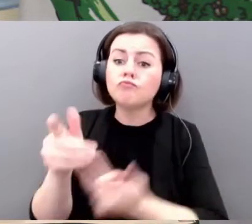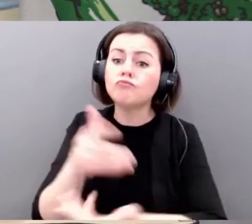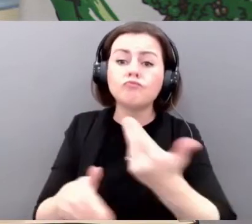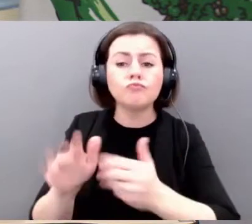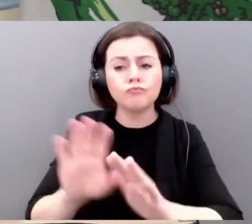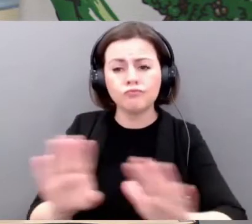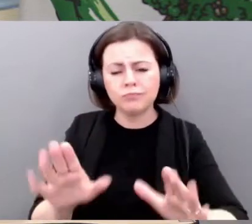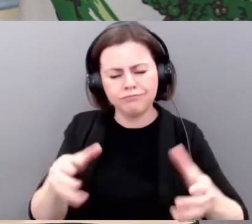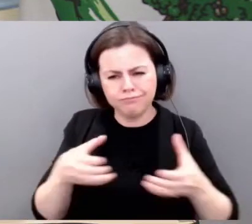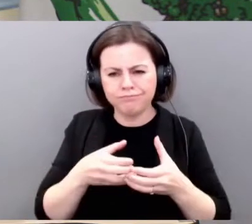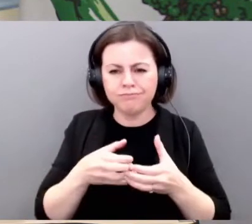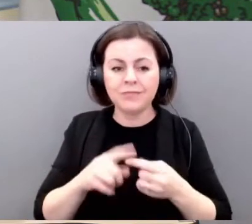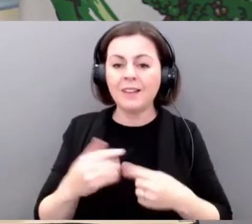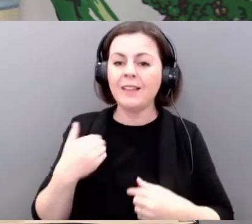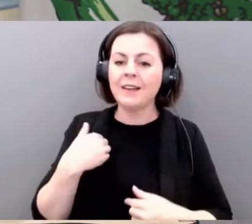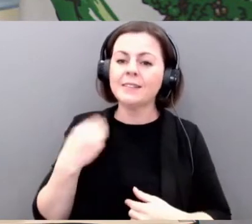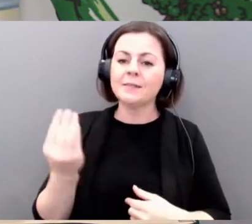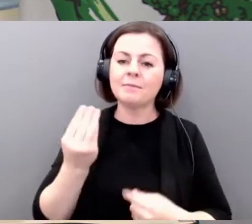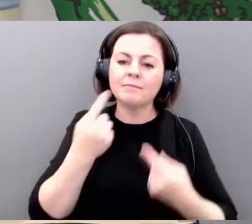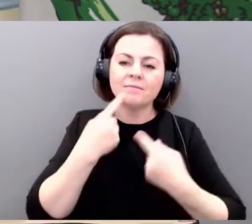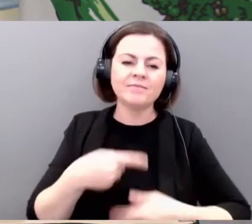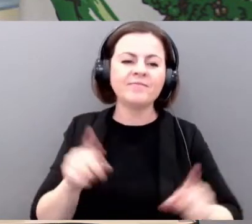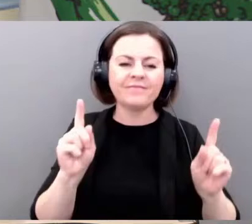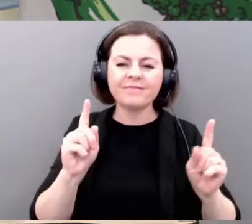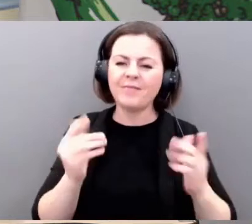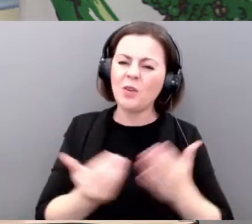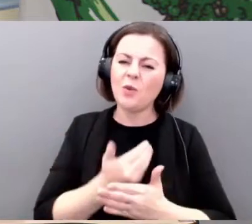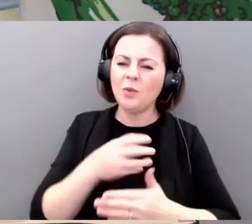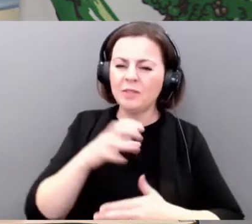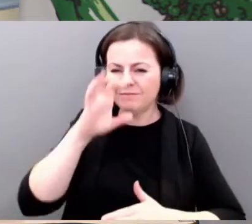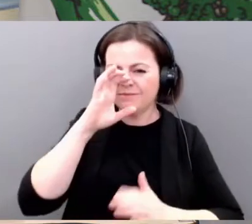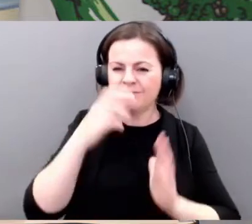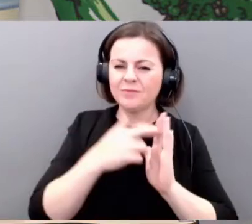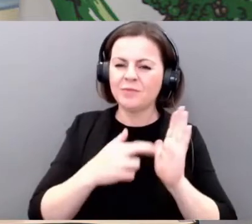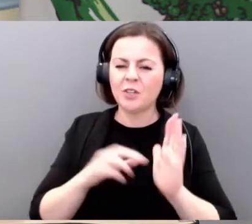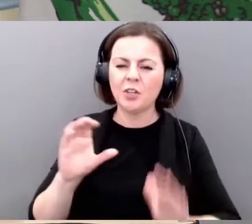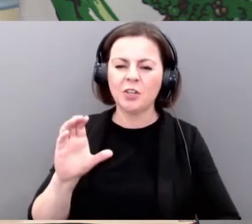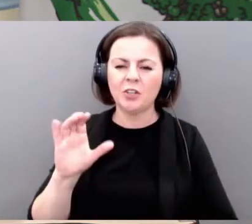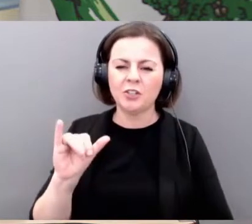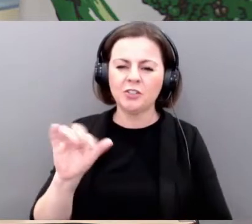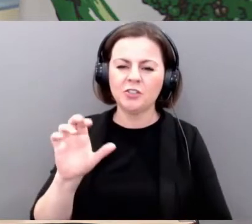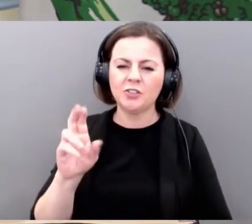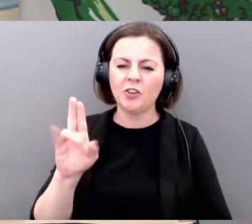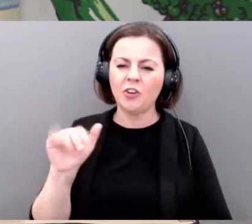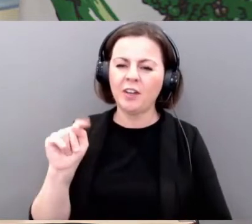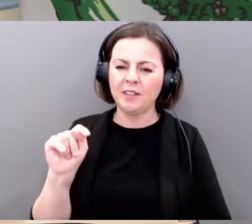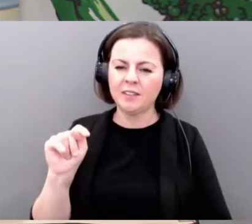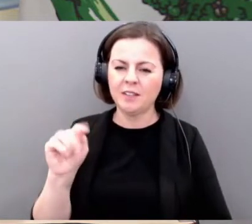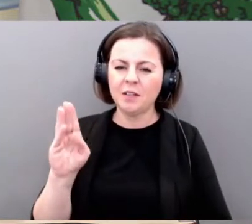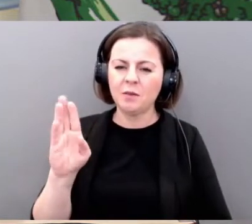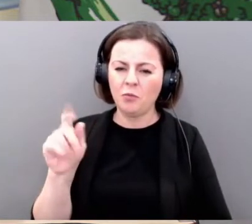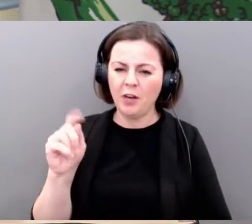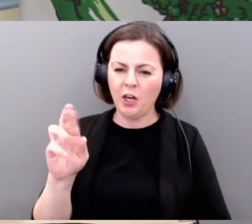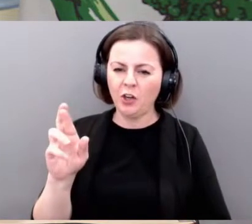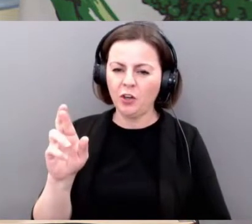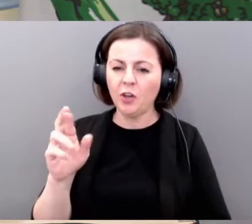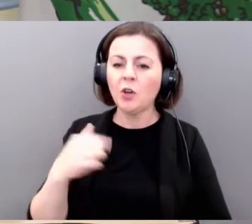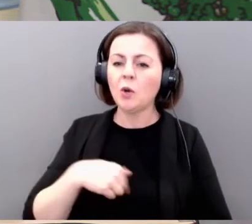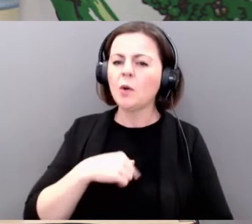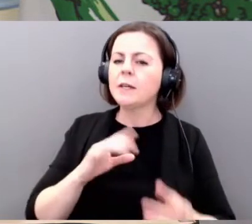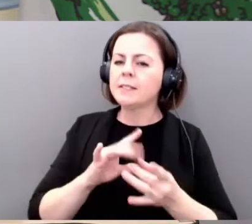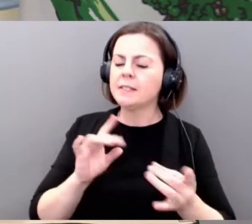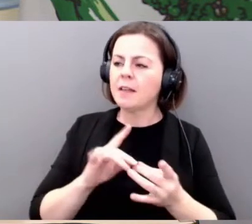break, and we said we would reevaluate daily. Seeing what we've seen, I think it's safe to say we can begin to